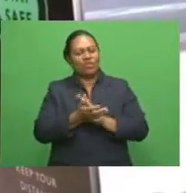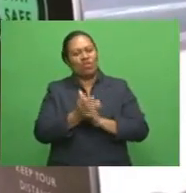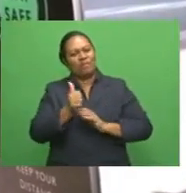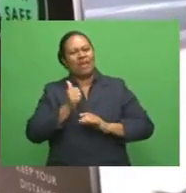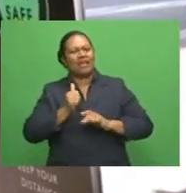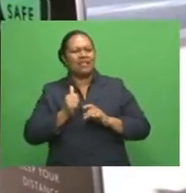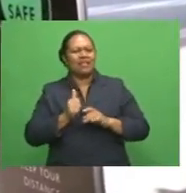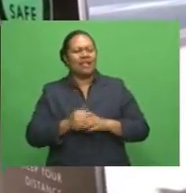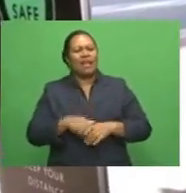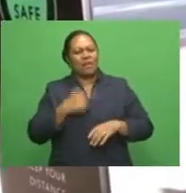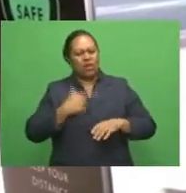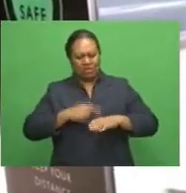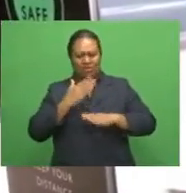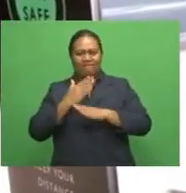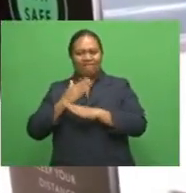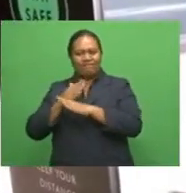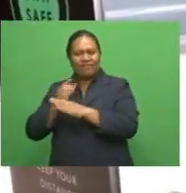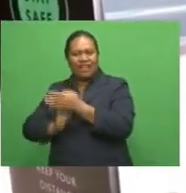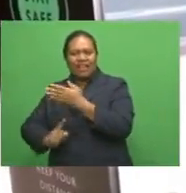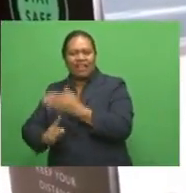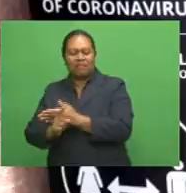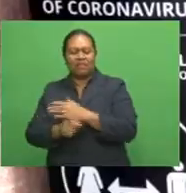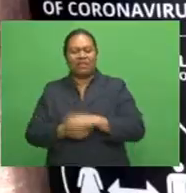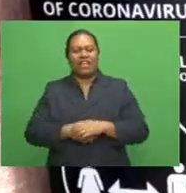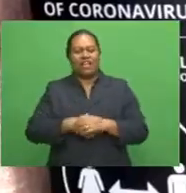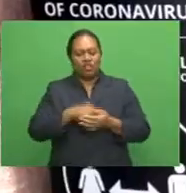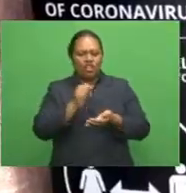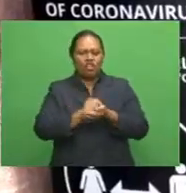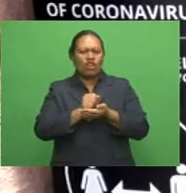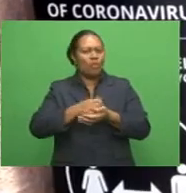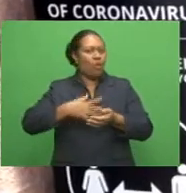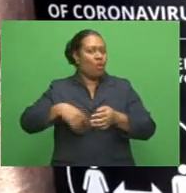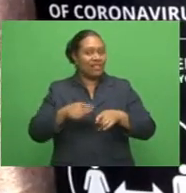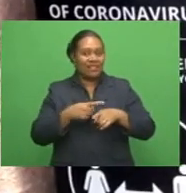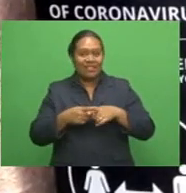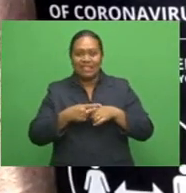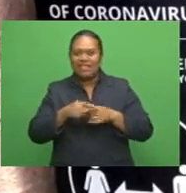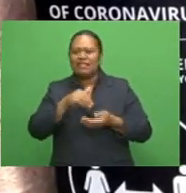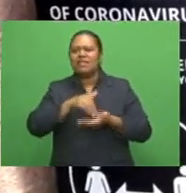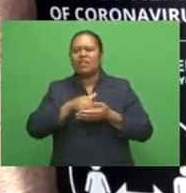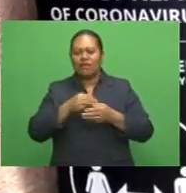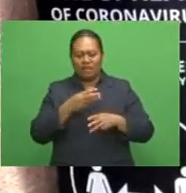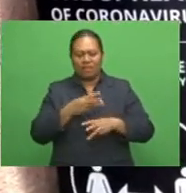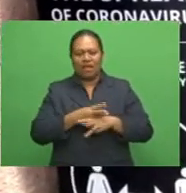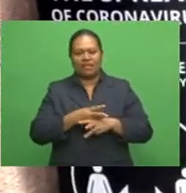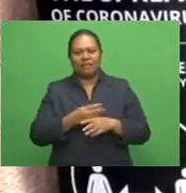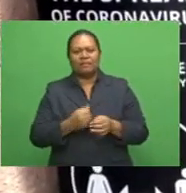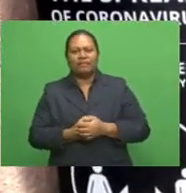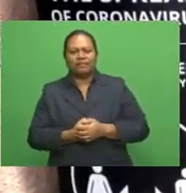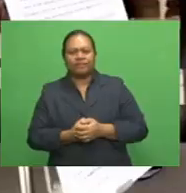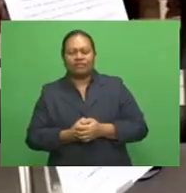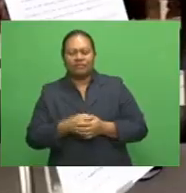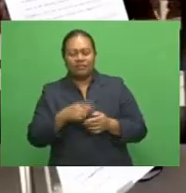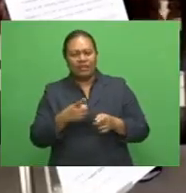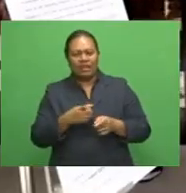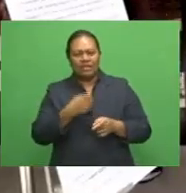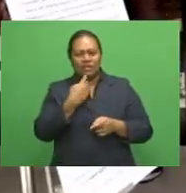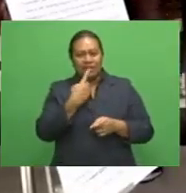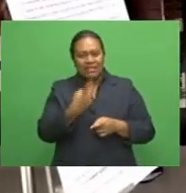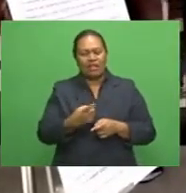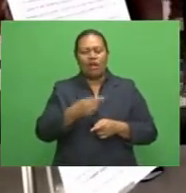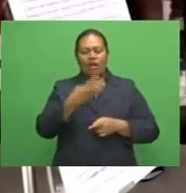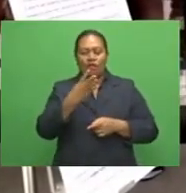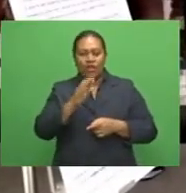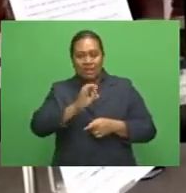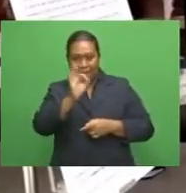their pre-lockdown level as non-essential shops in England reopened in the middle of the month. Retail sales grew by nearly 14% from